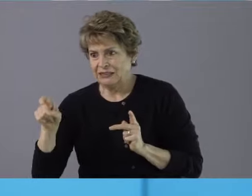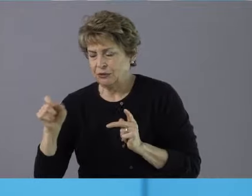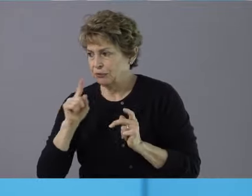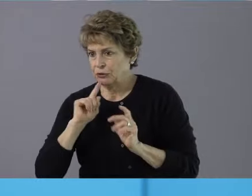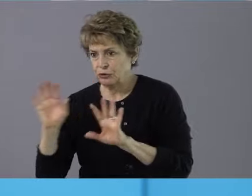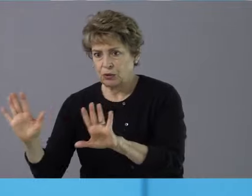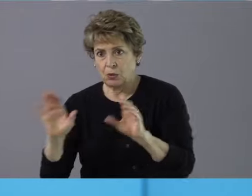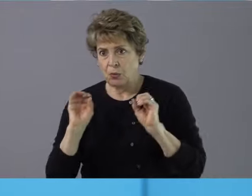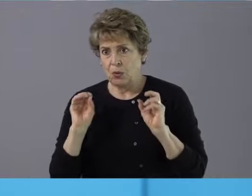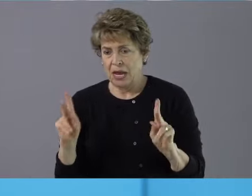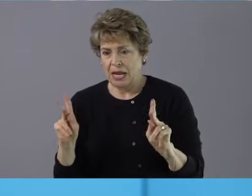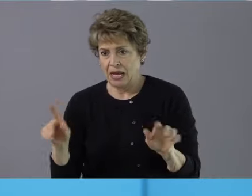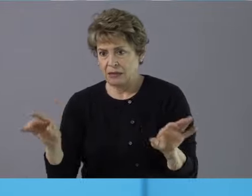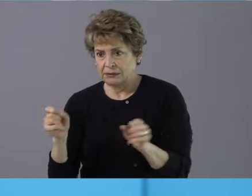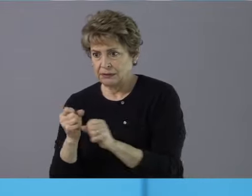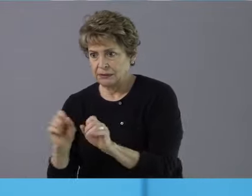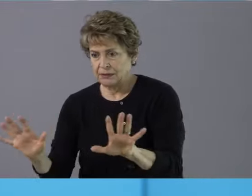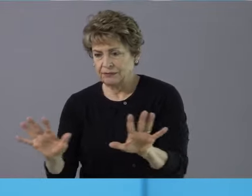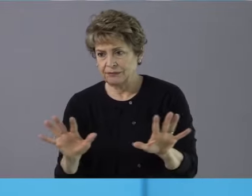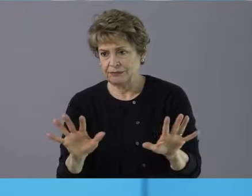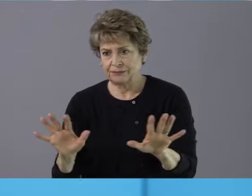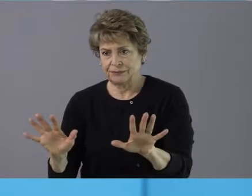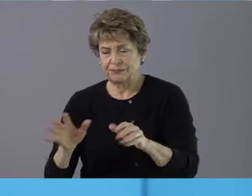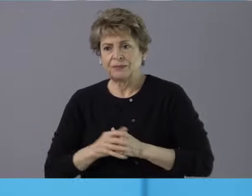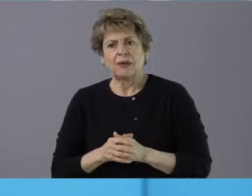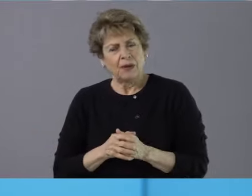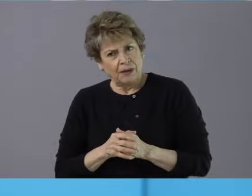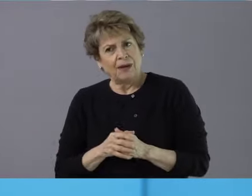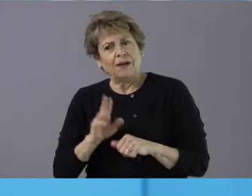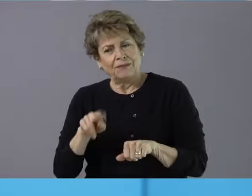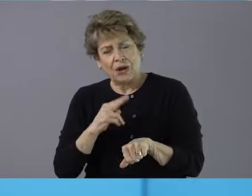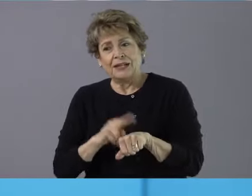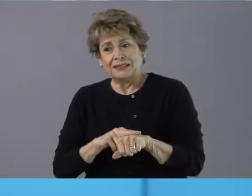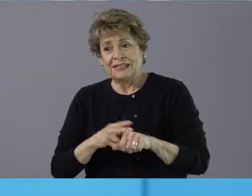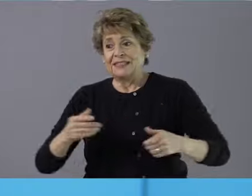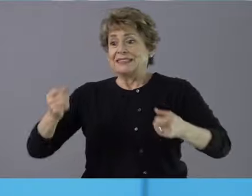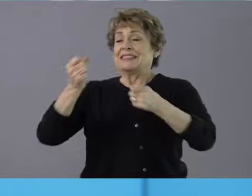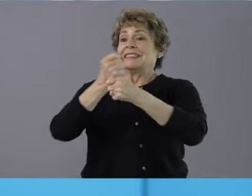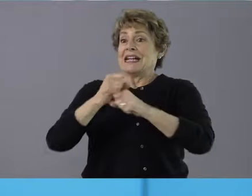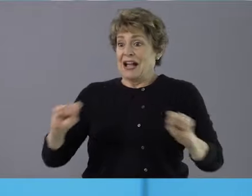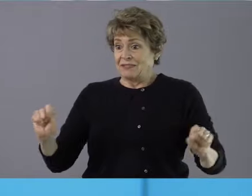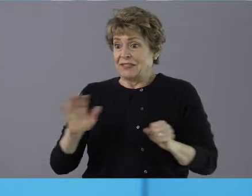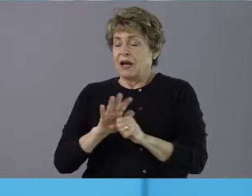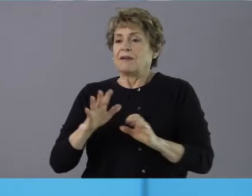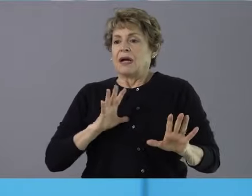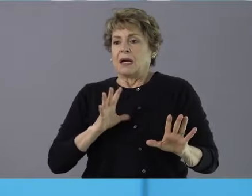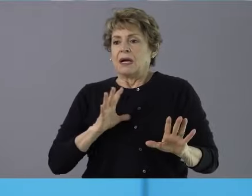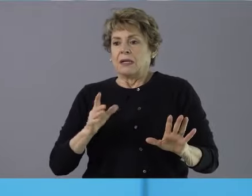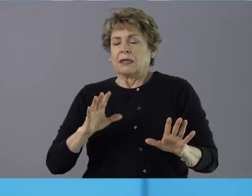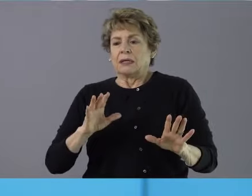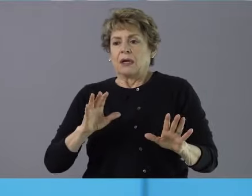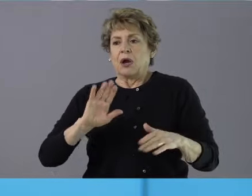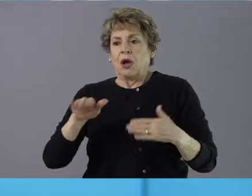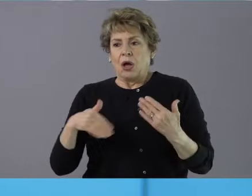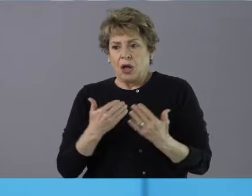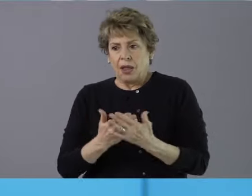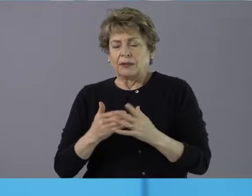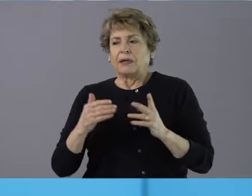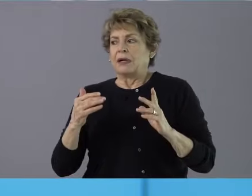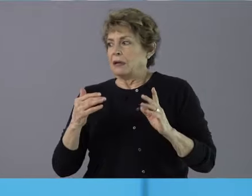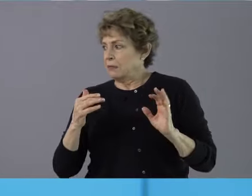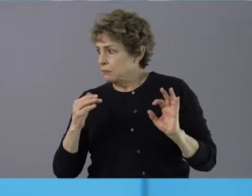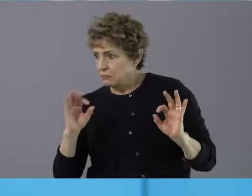Arizonans, where possible and safe, return back to work. And I don't often get